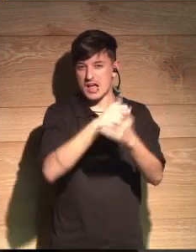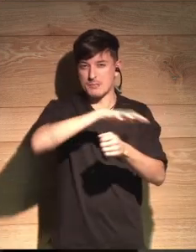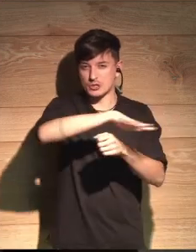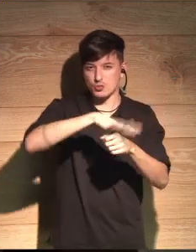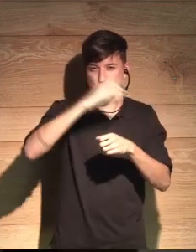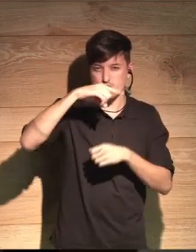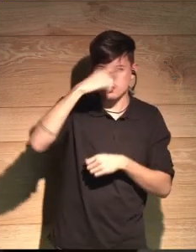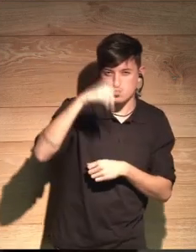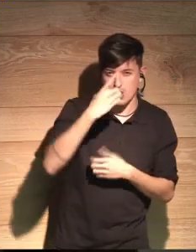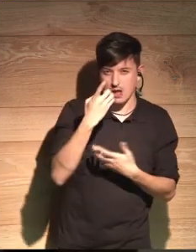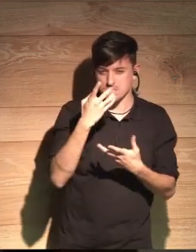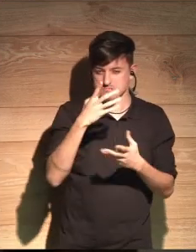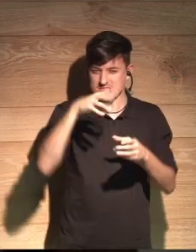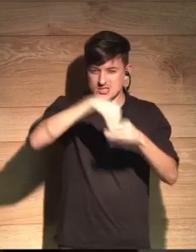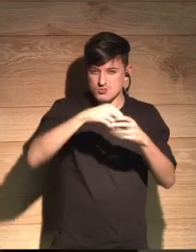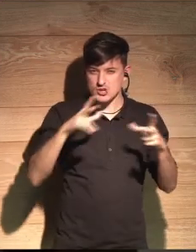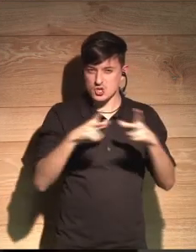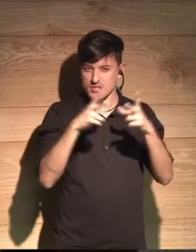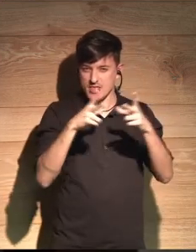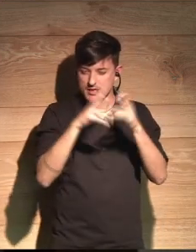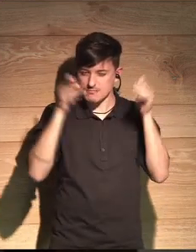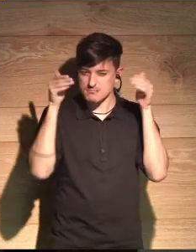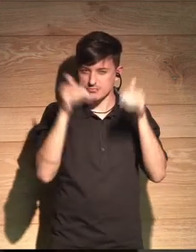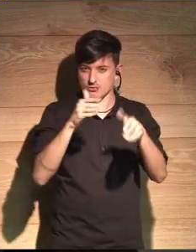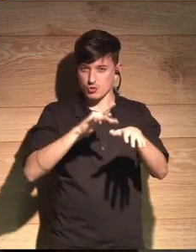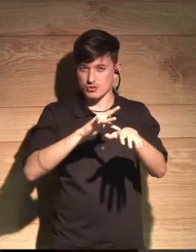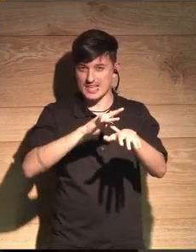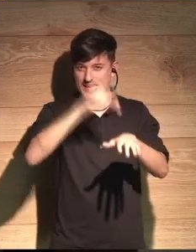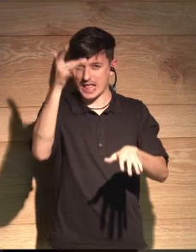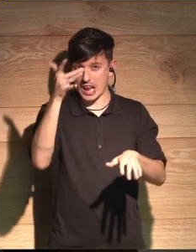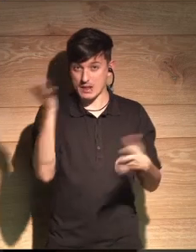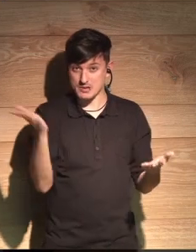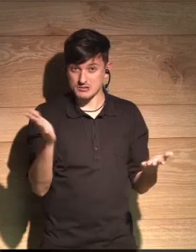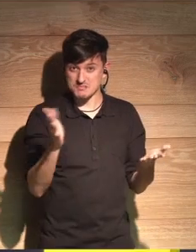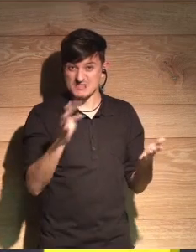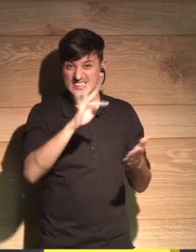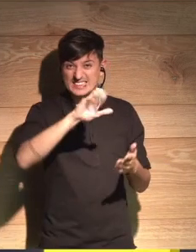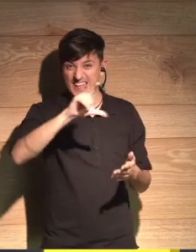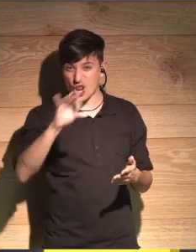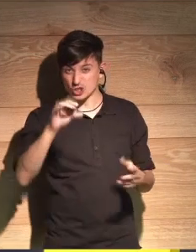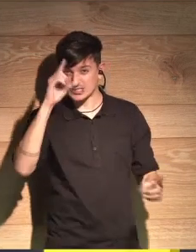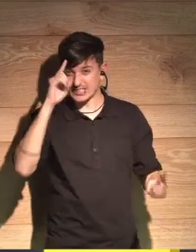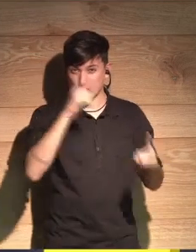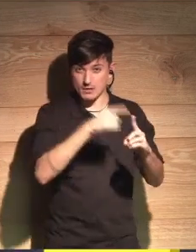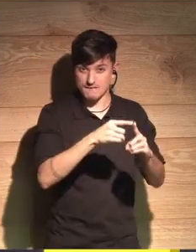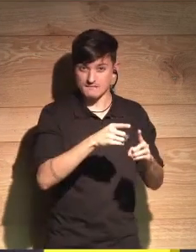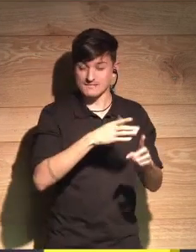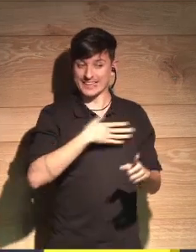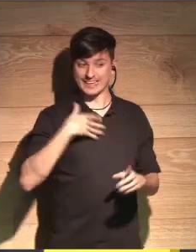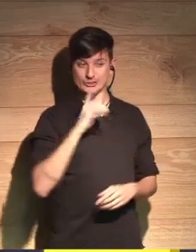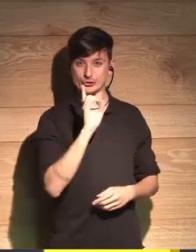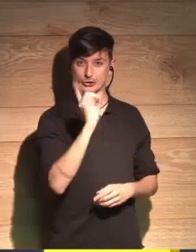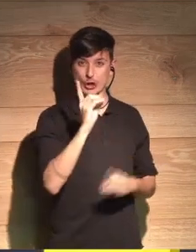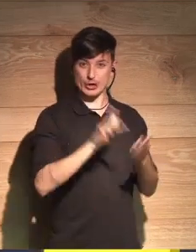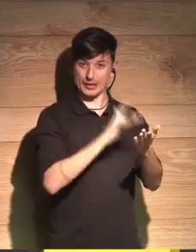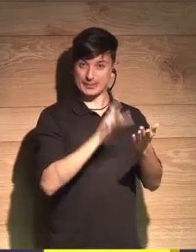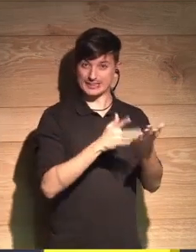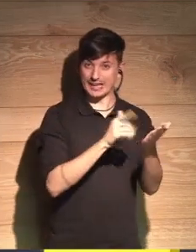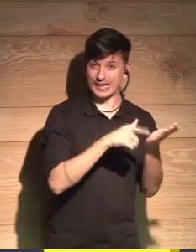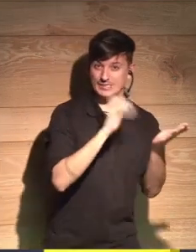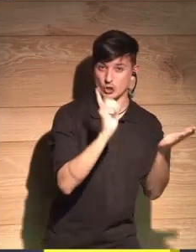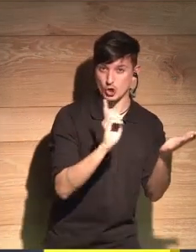on social sciences and culture in a digital society. But Telos doesn't want to stop